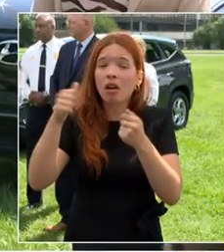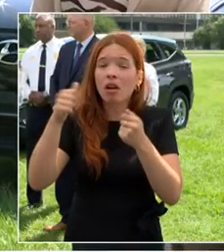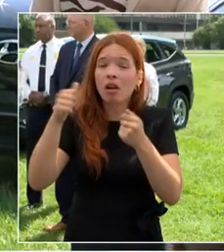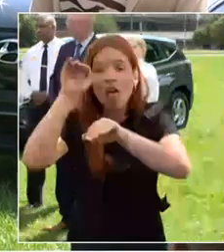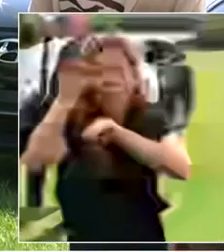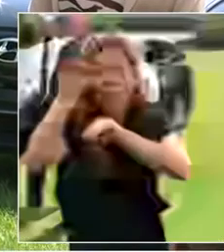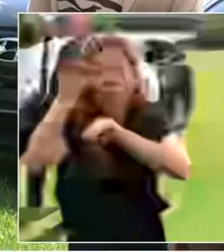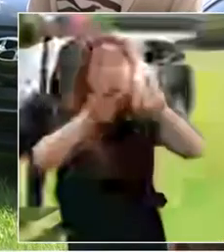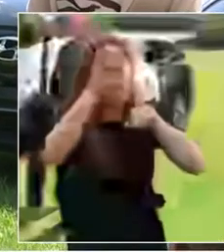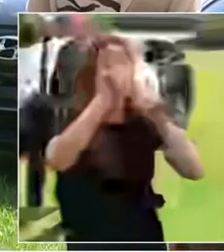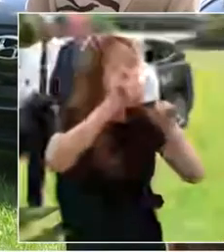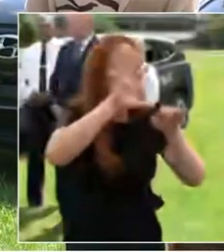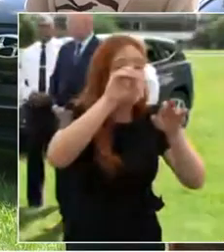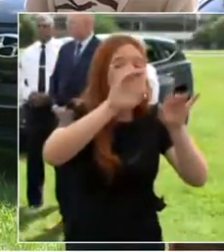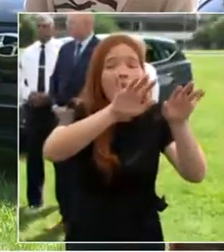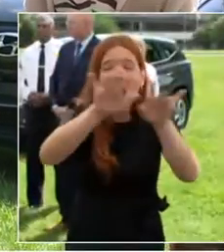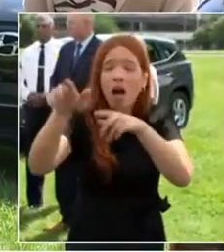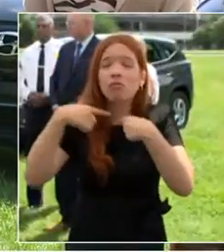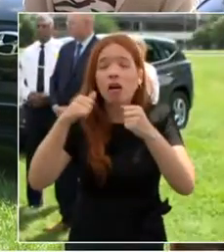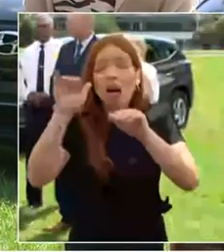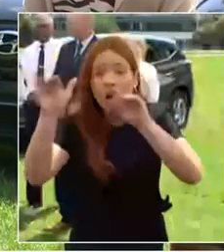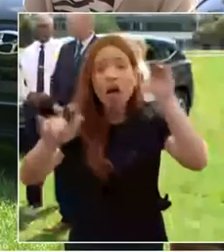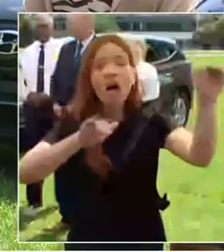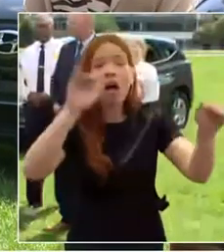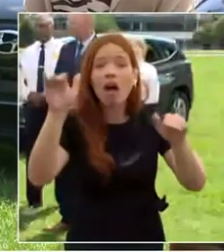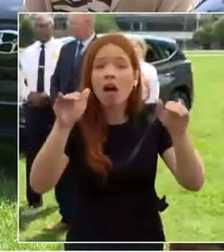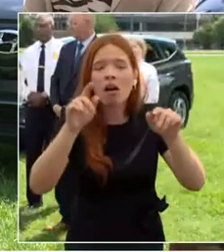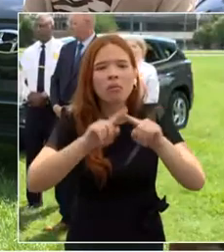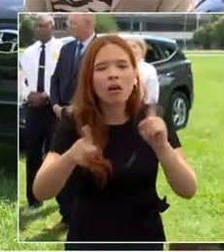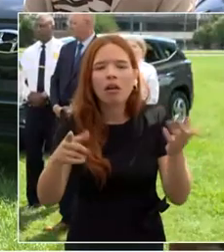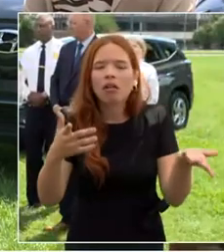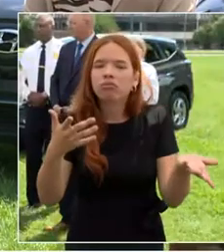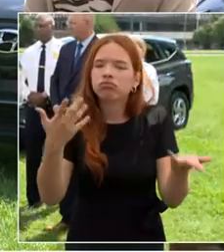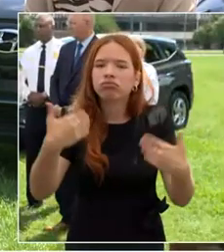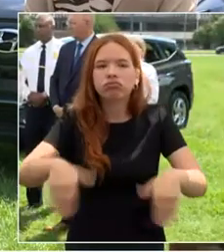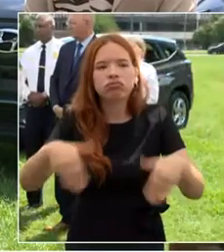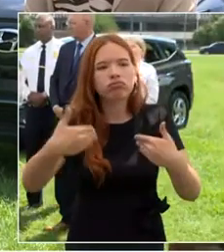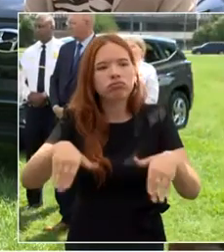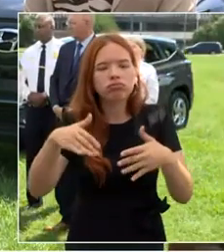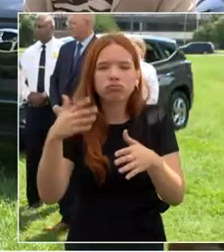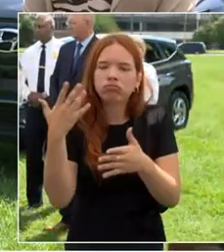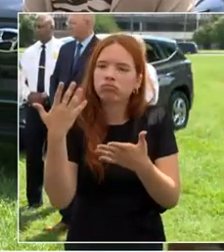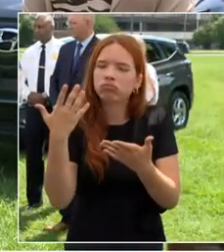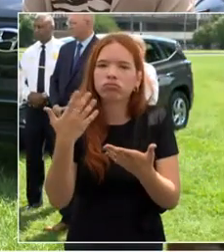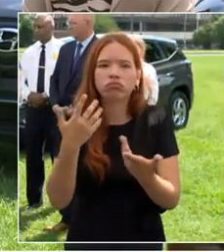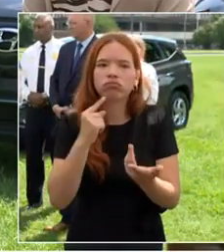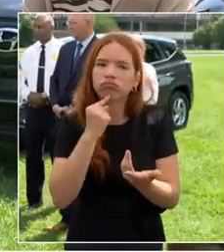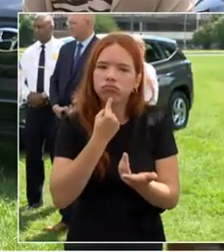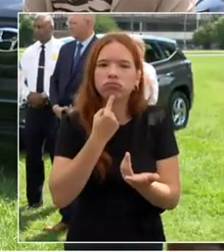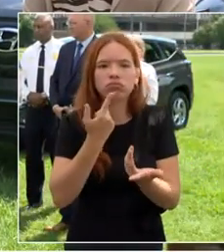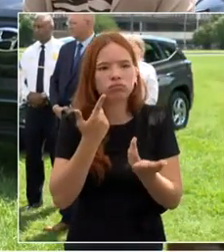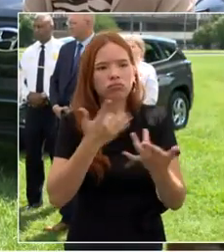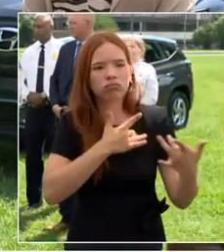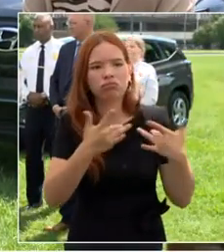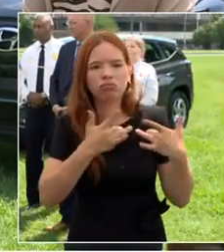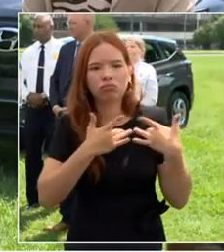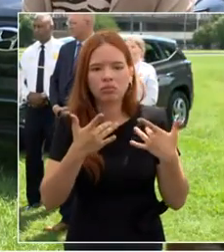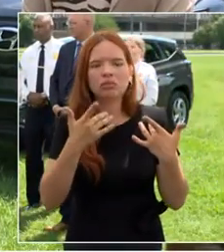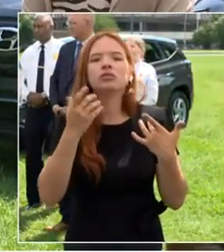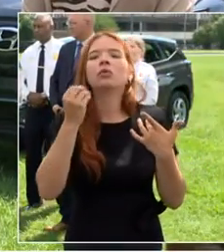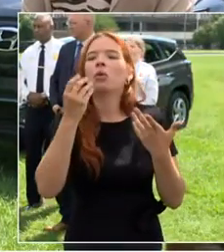I'm so excited I'm able to introduce Mayor Bowser this morning as she introduces such an important initiative for Hyundai owners like